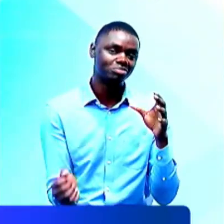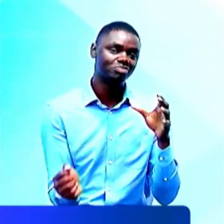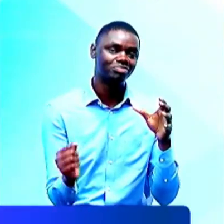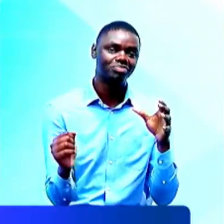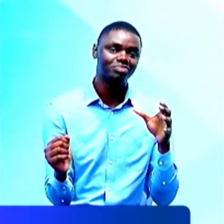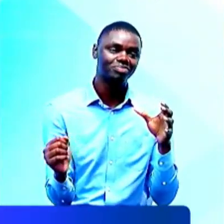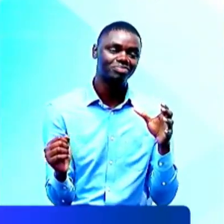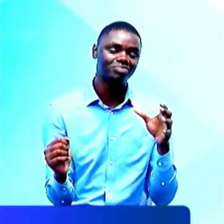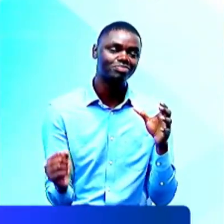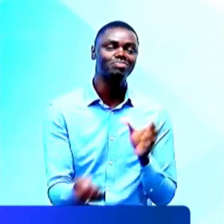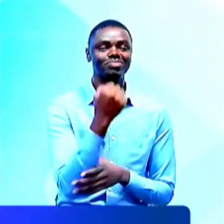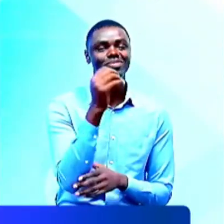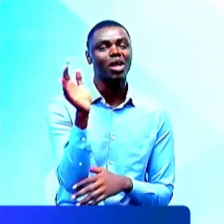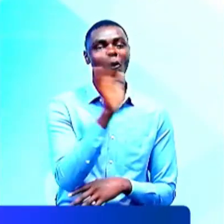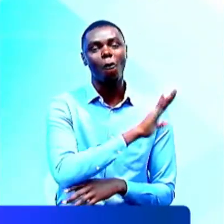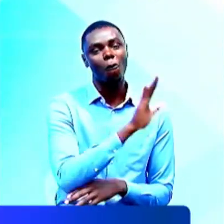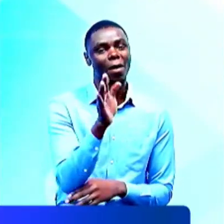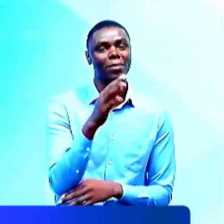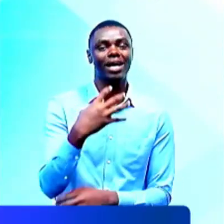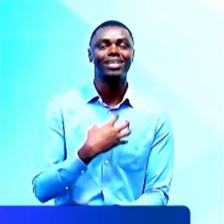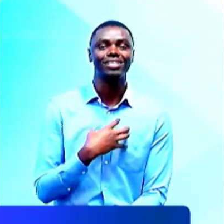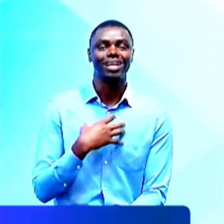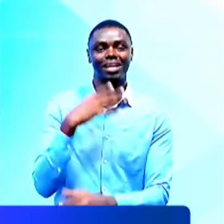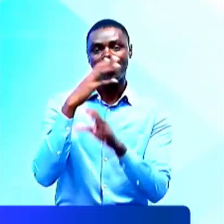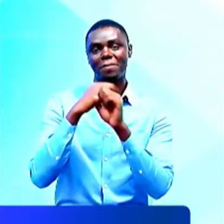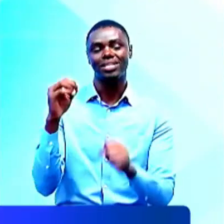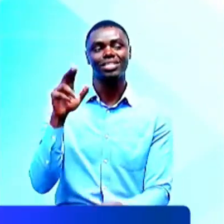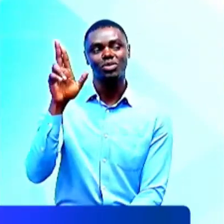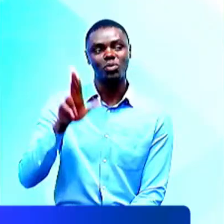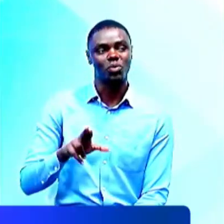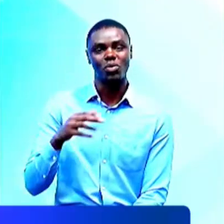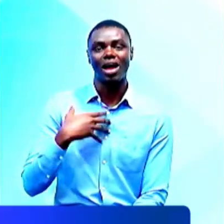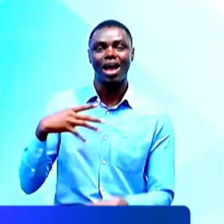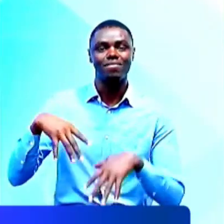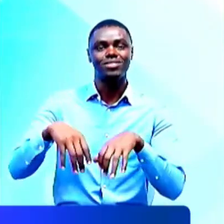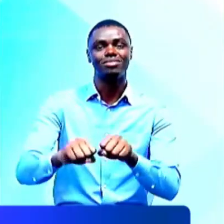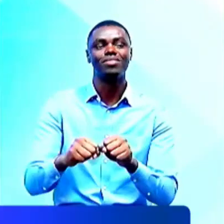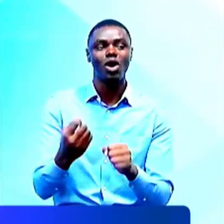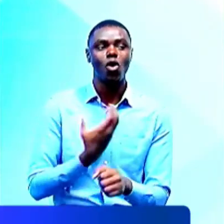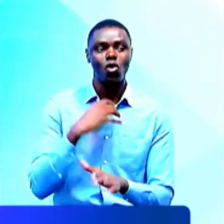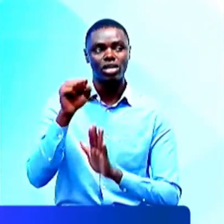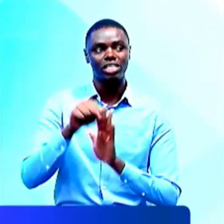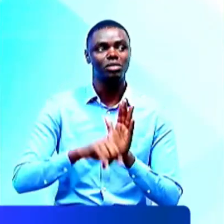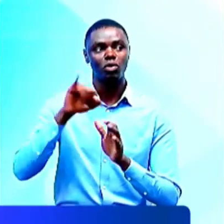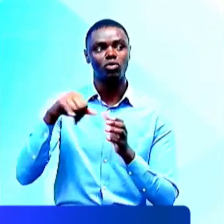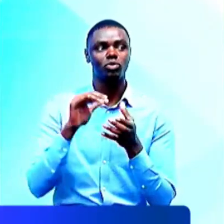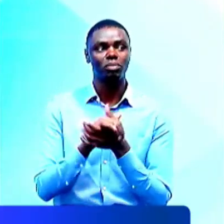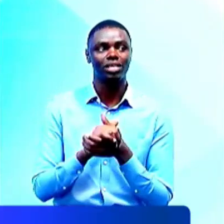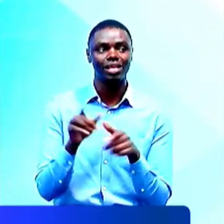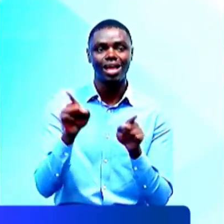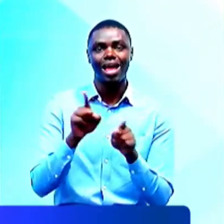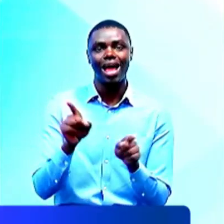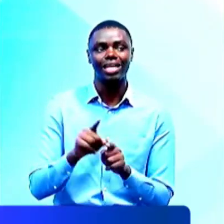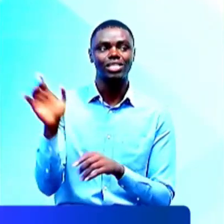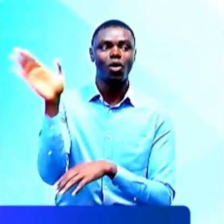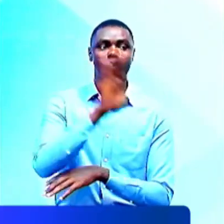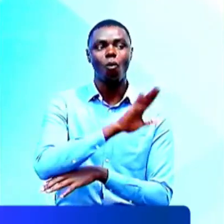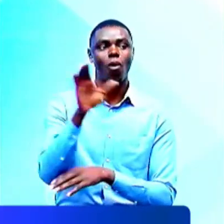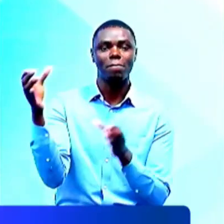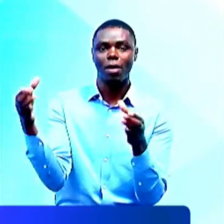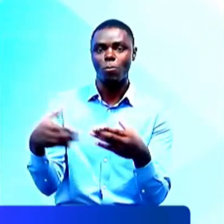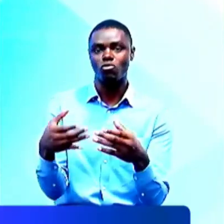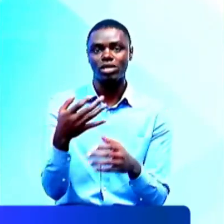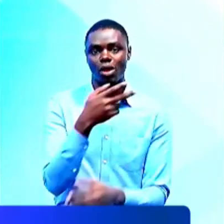2027 elections. Retired President Kenyatta has reclaimed ownership of Jubilee Party as Wiper Democratic Movement